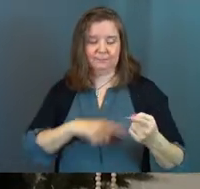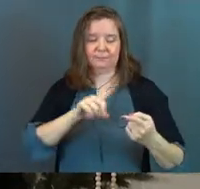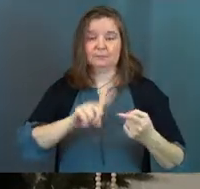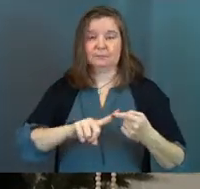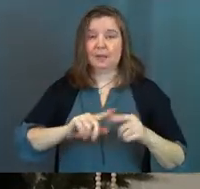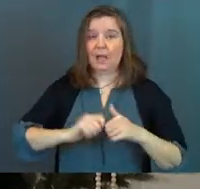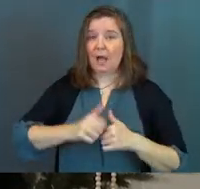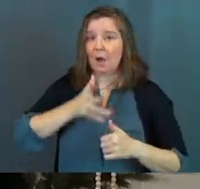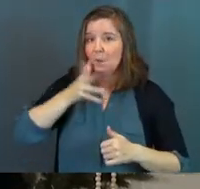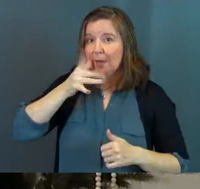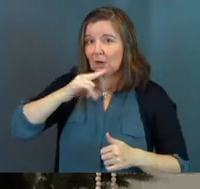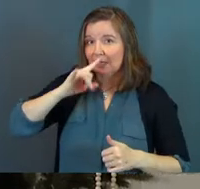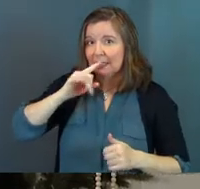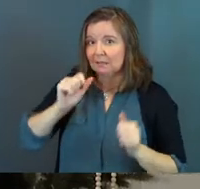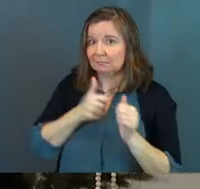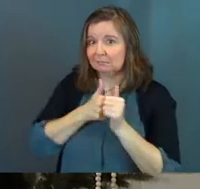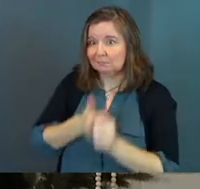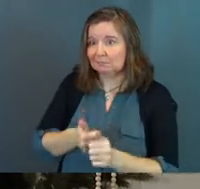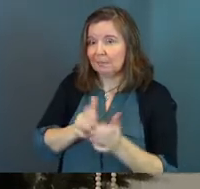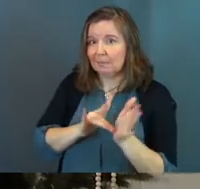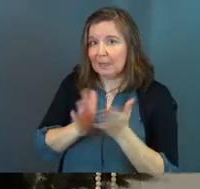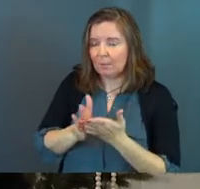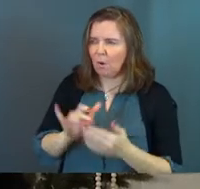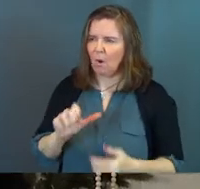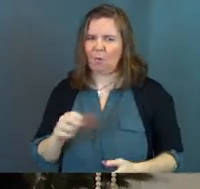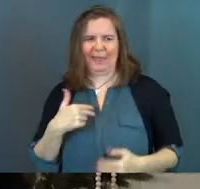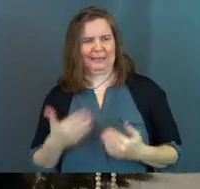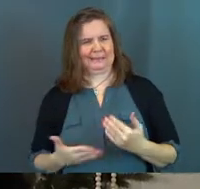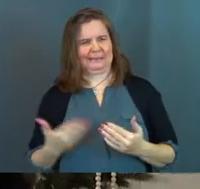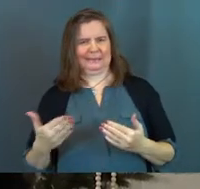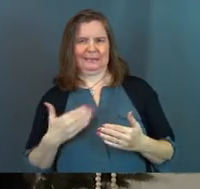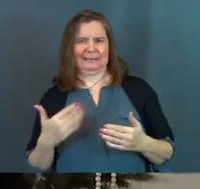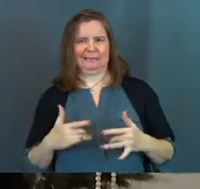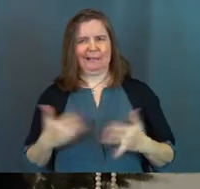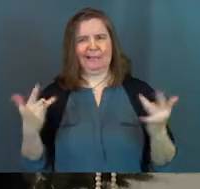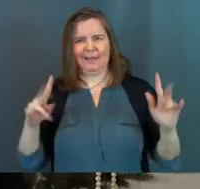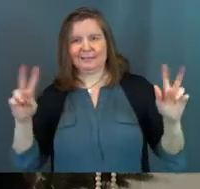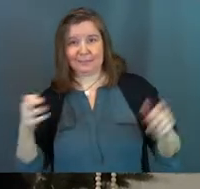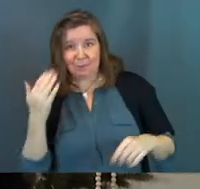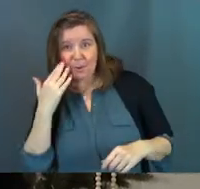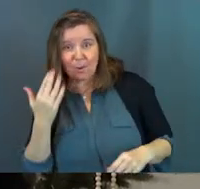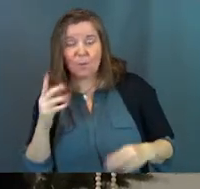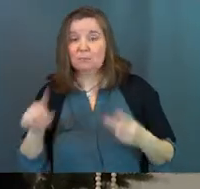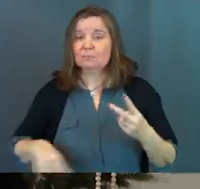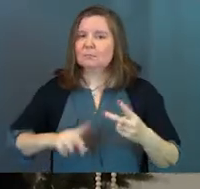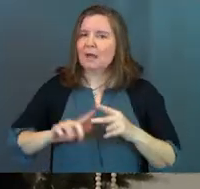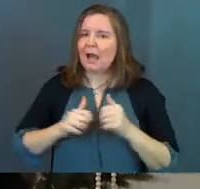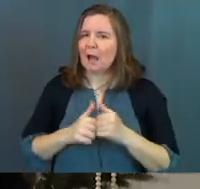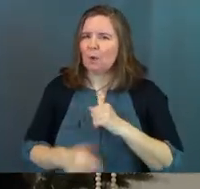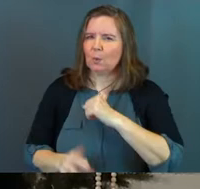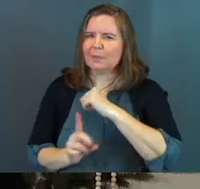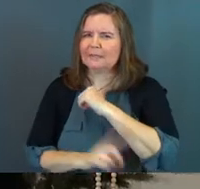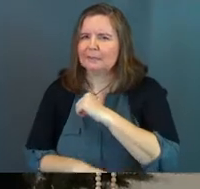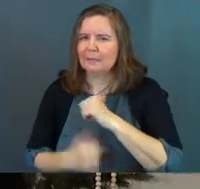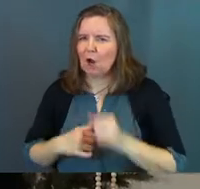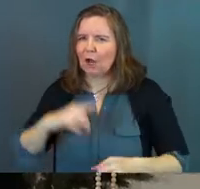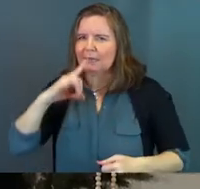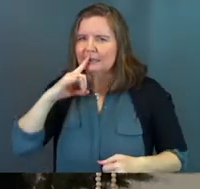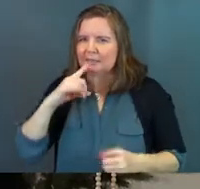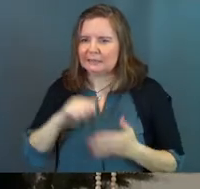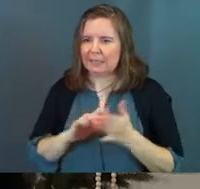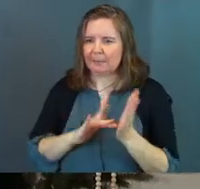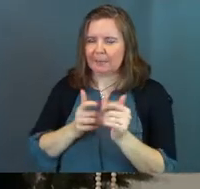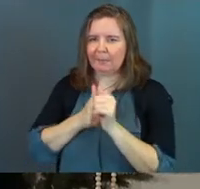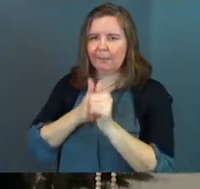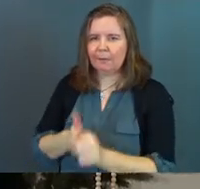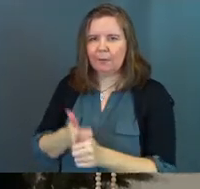one, how can we parent our kids biblically? Oh, that's an easy, light-handed topic, you know? Or how can we discipline our kids in